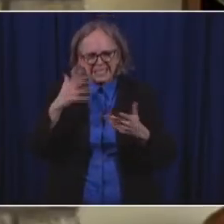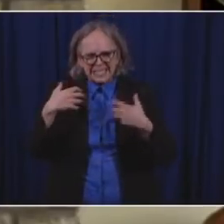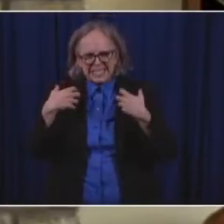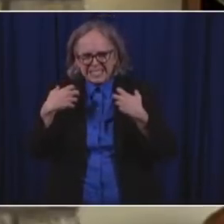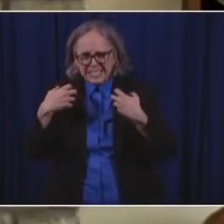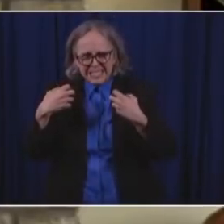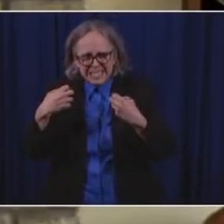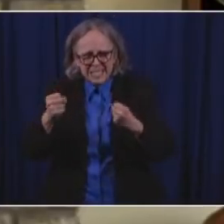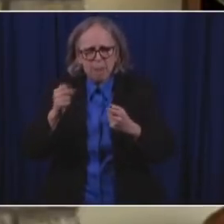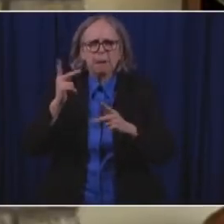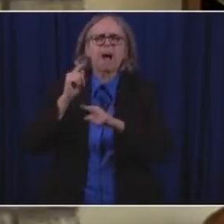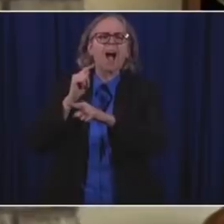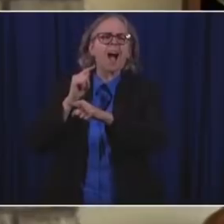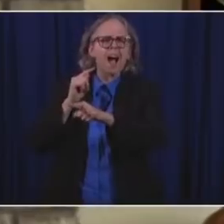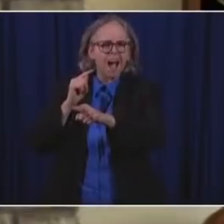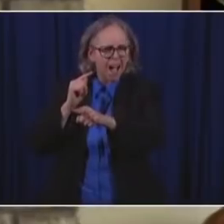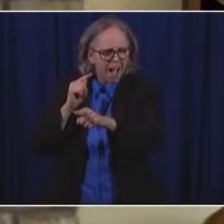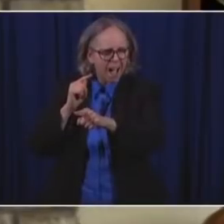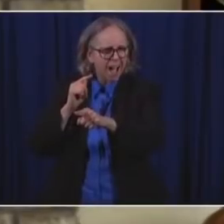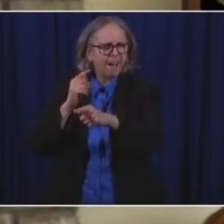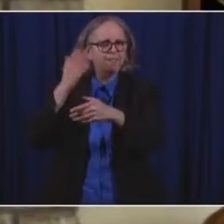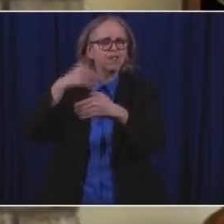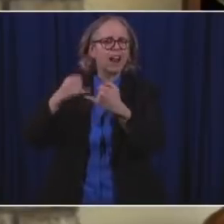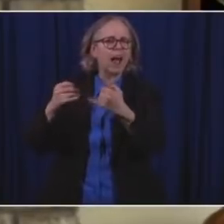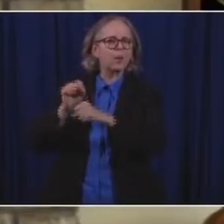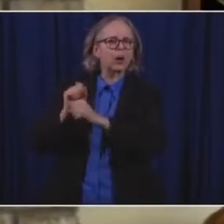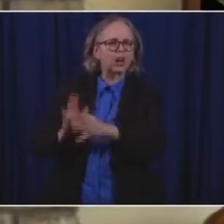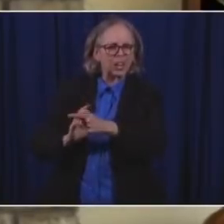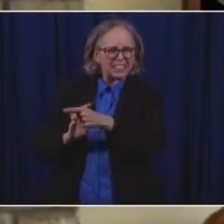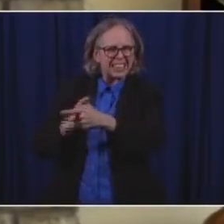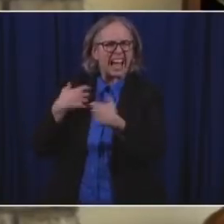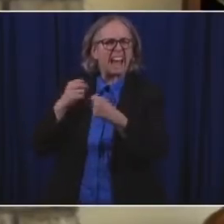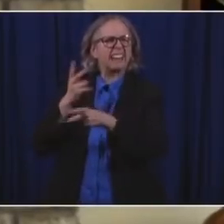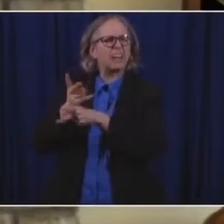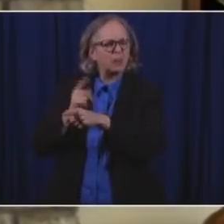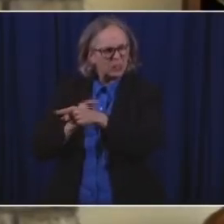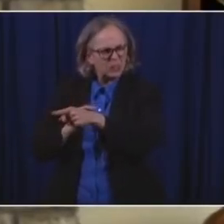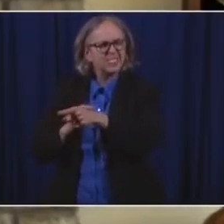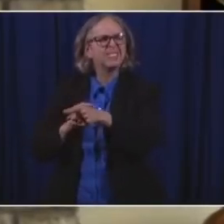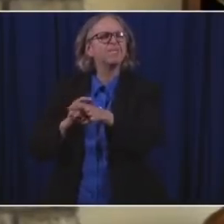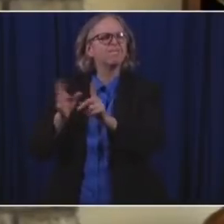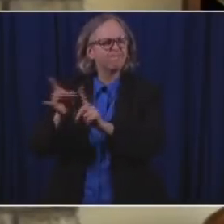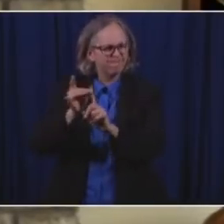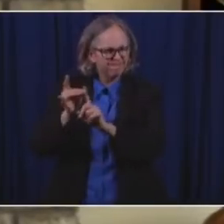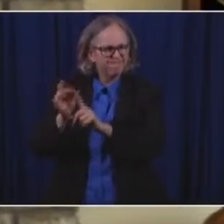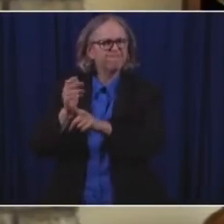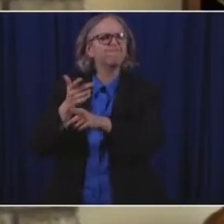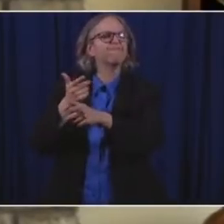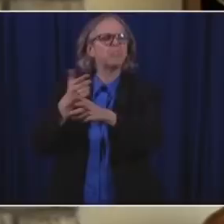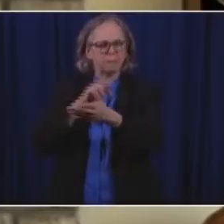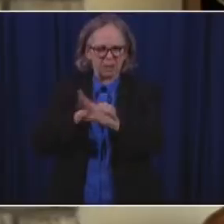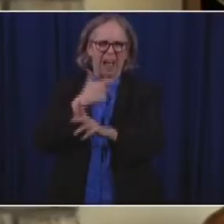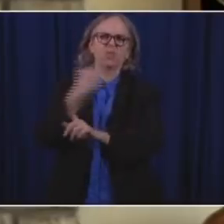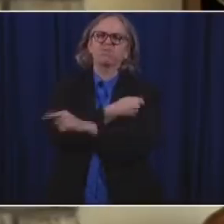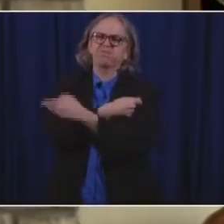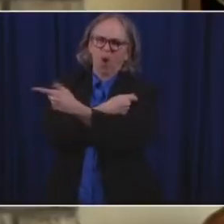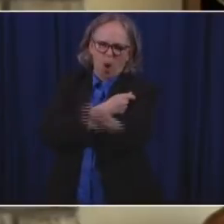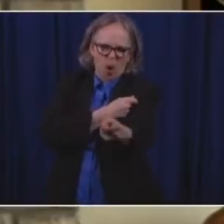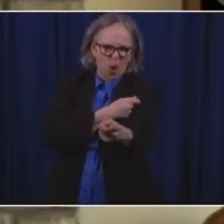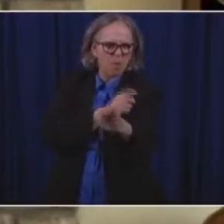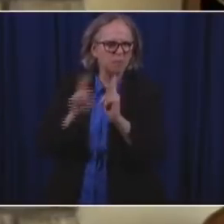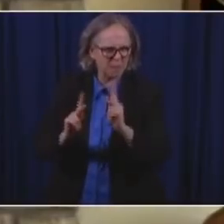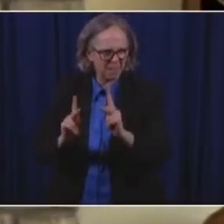getting, particularly frontline healthcare workers who are getting the vaccination, as they see others getting, as they learn more about